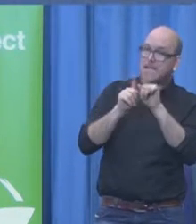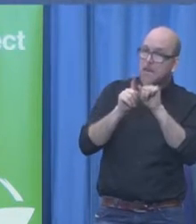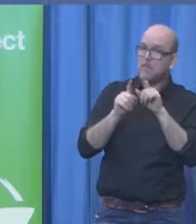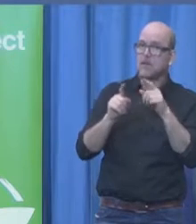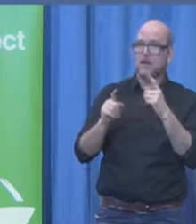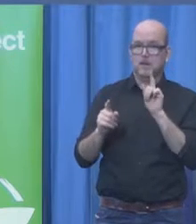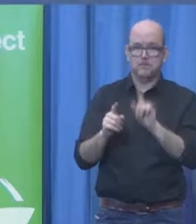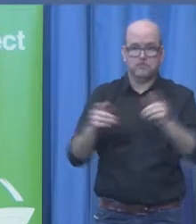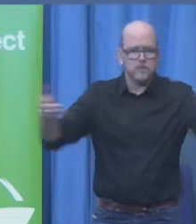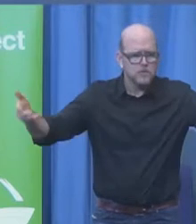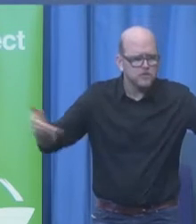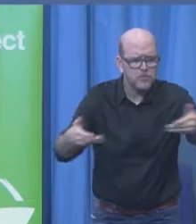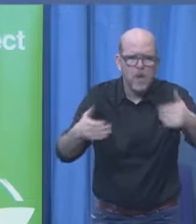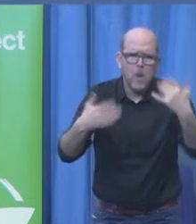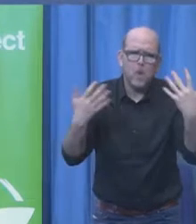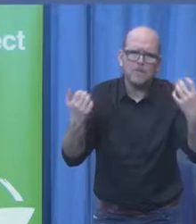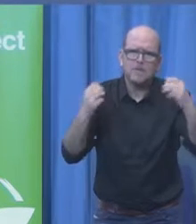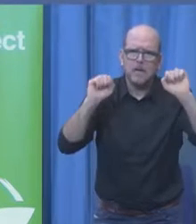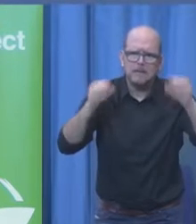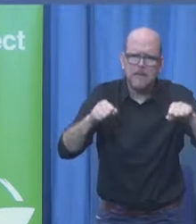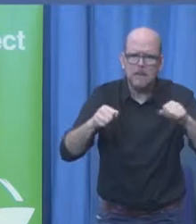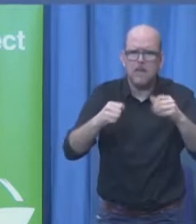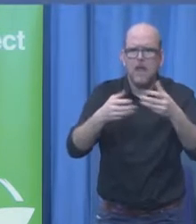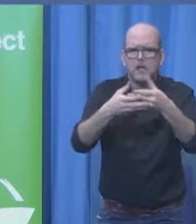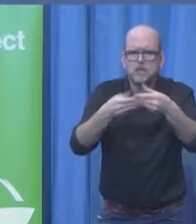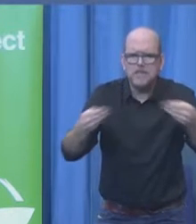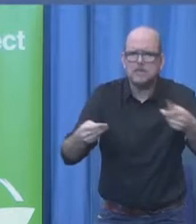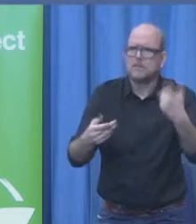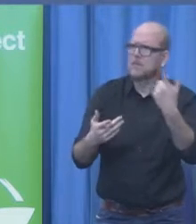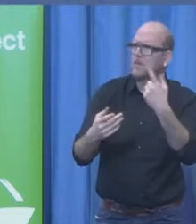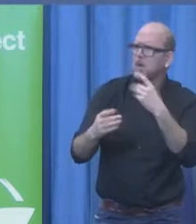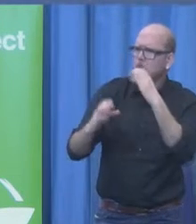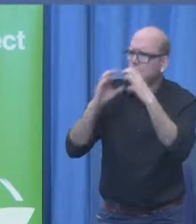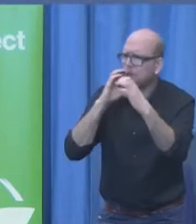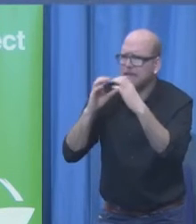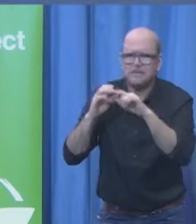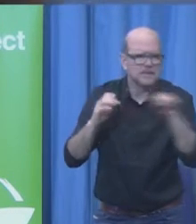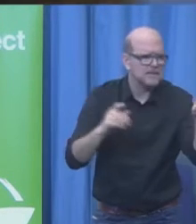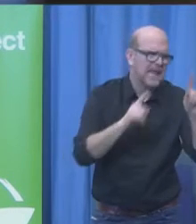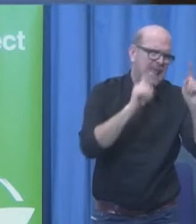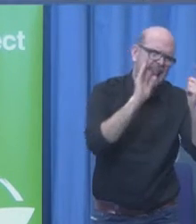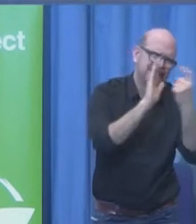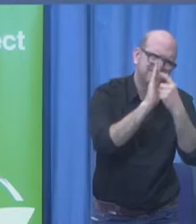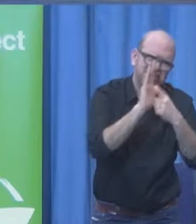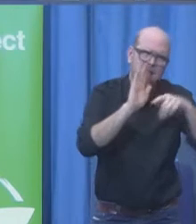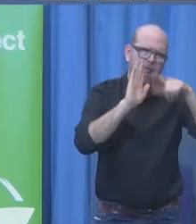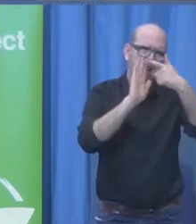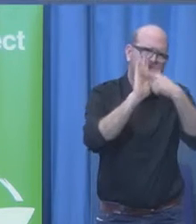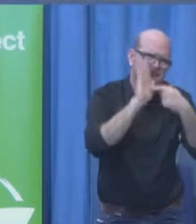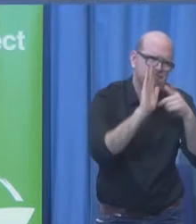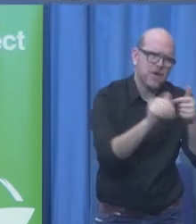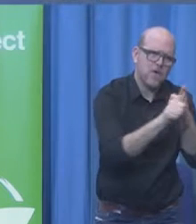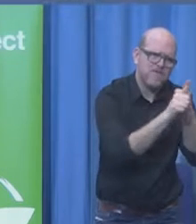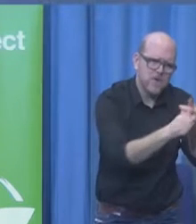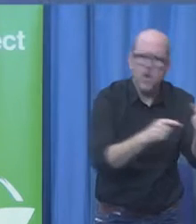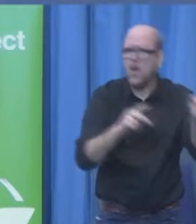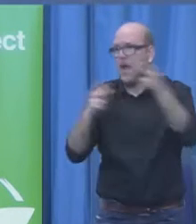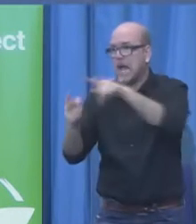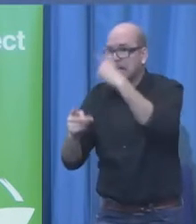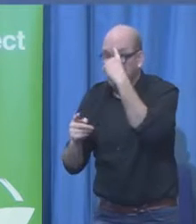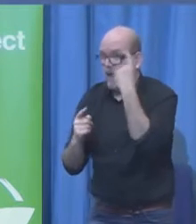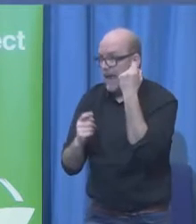to talk about possible solutions, and in